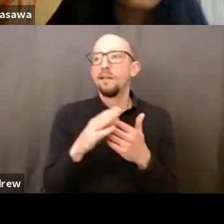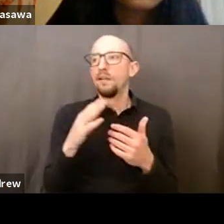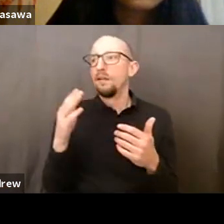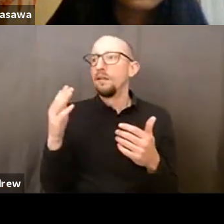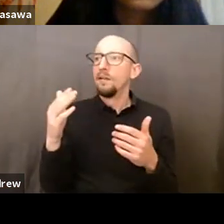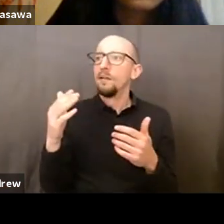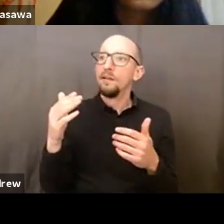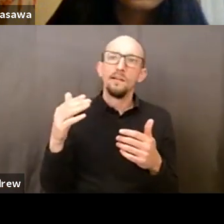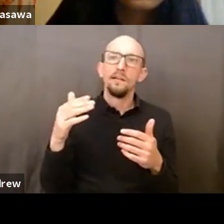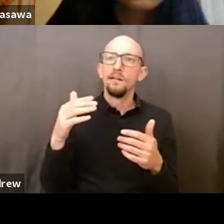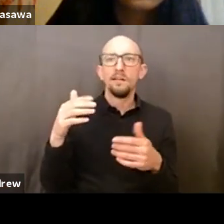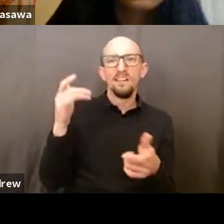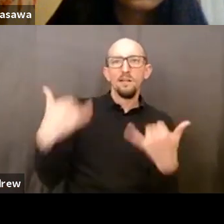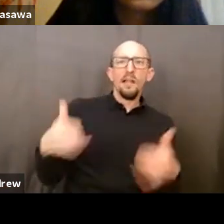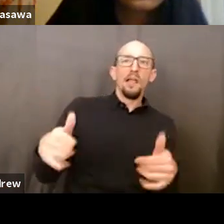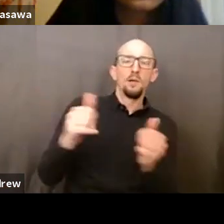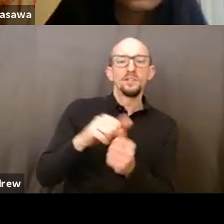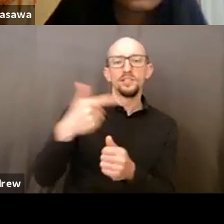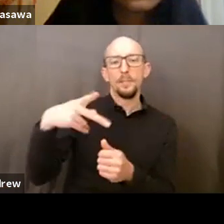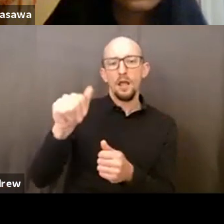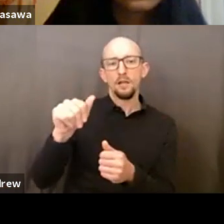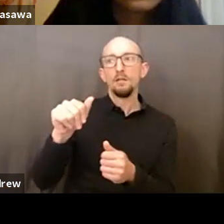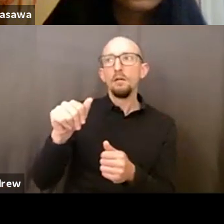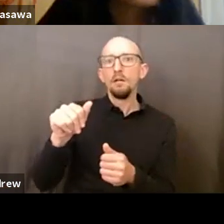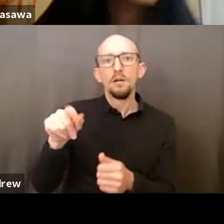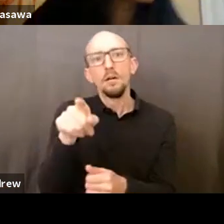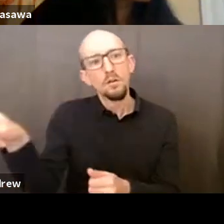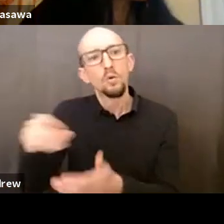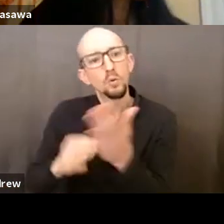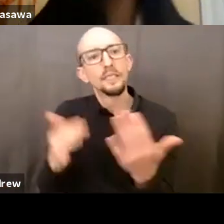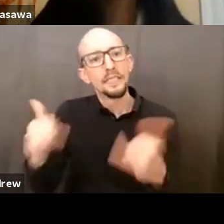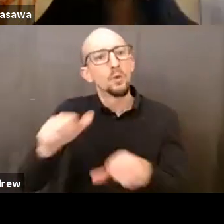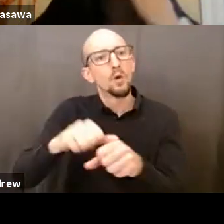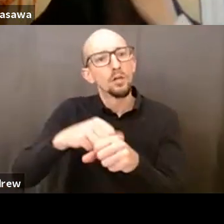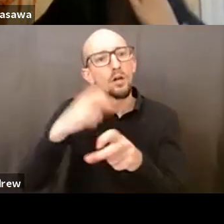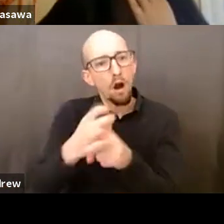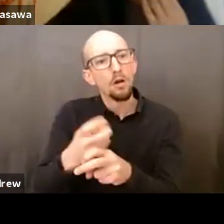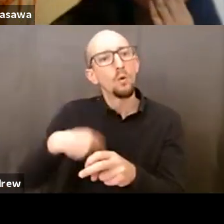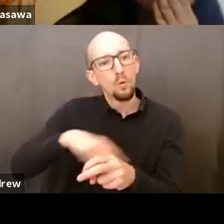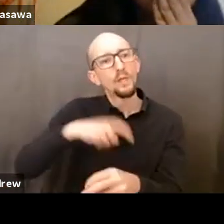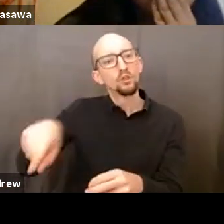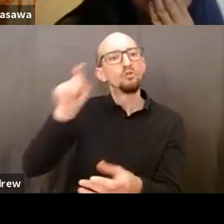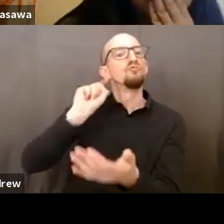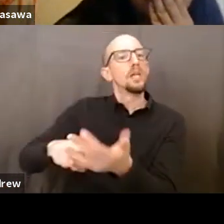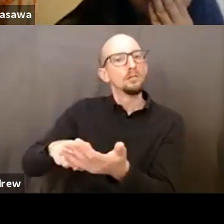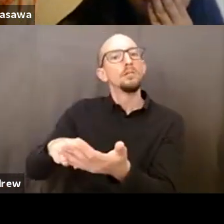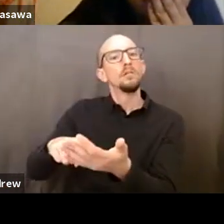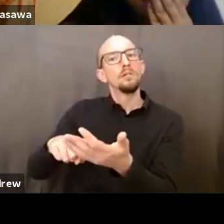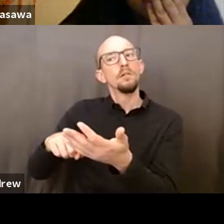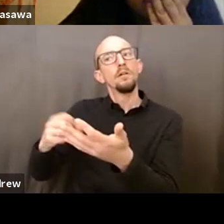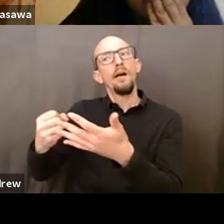grade point average, have worked hard and should be considered in some sort of order for